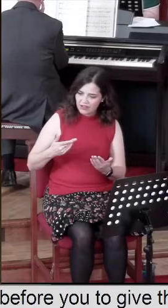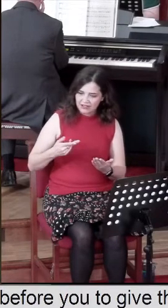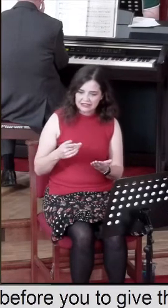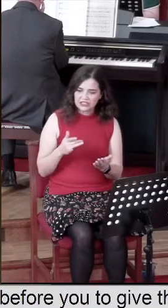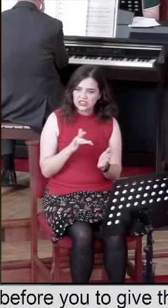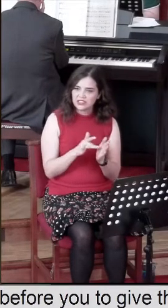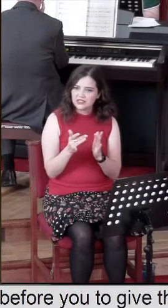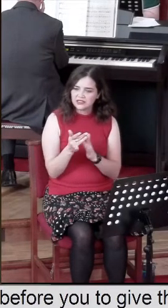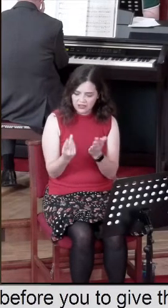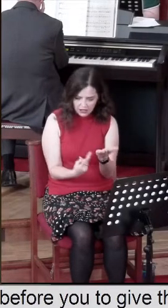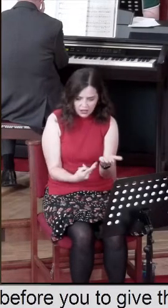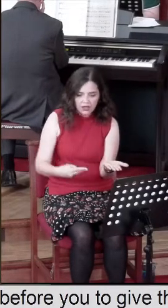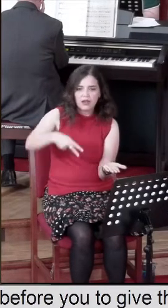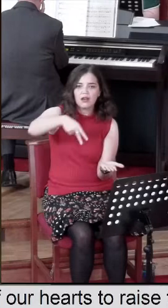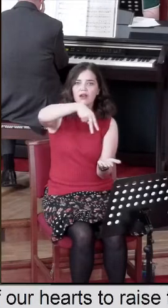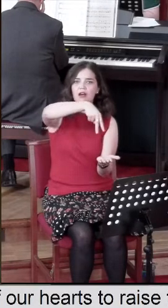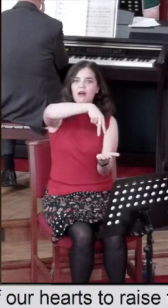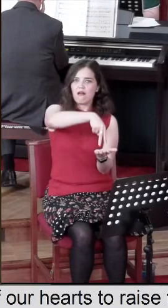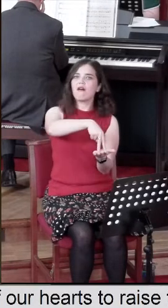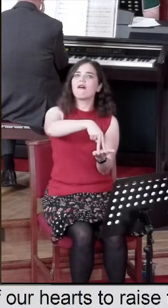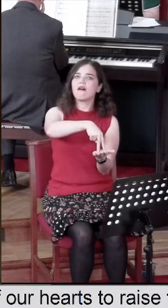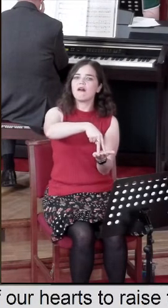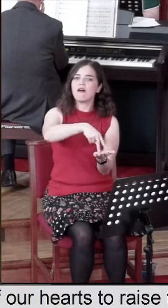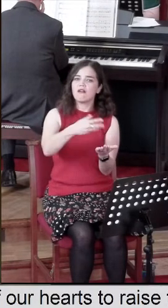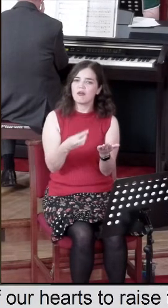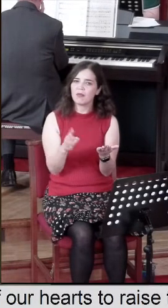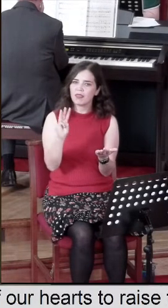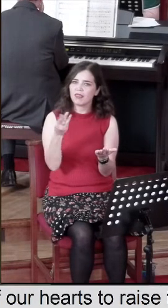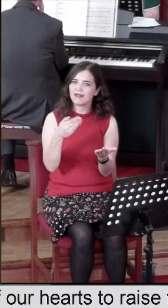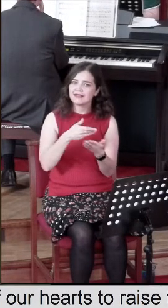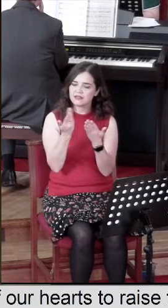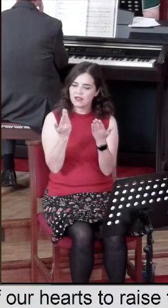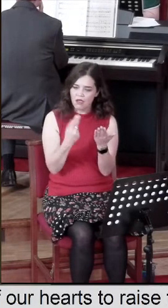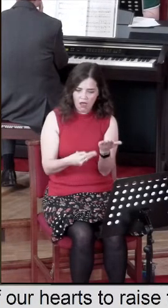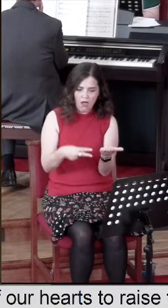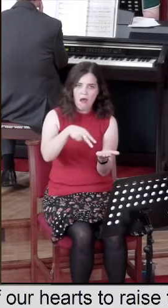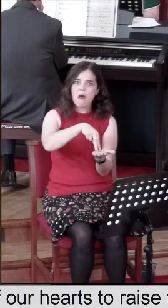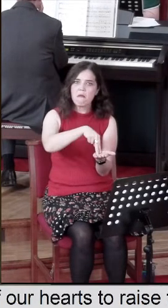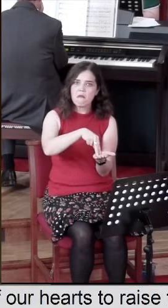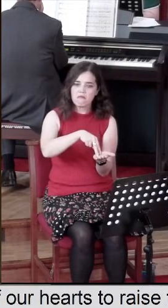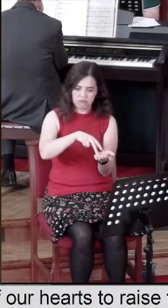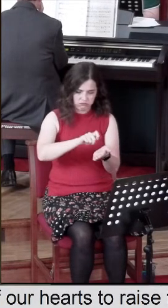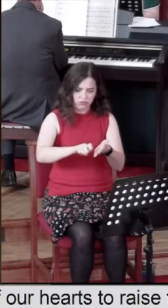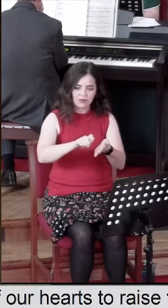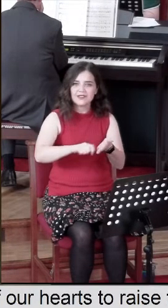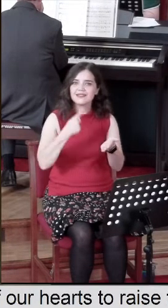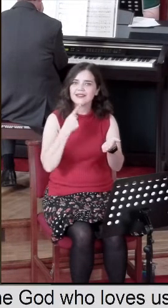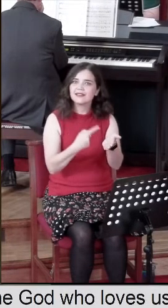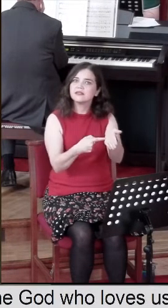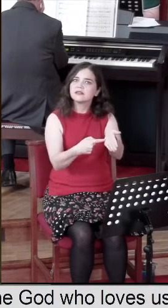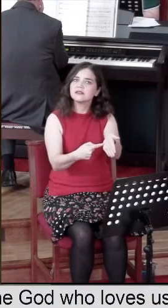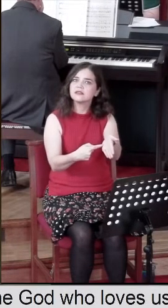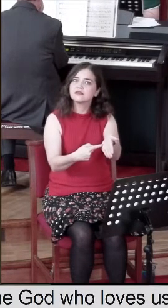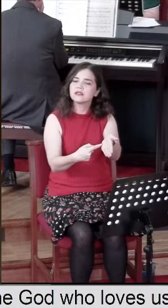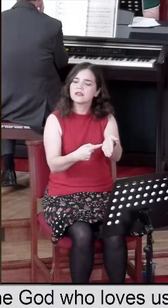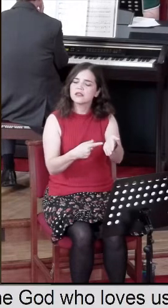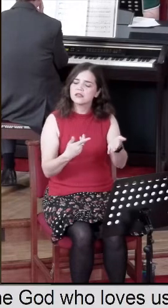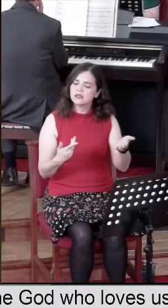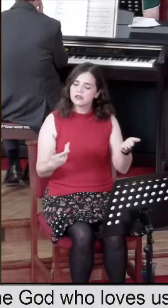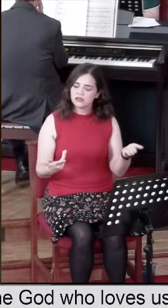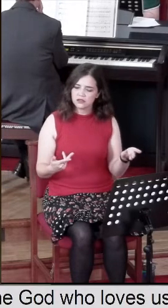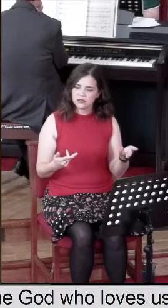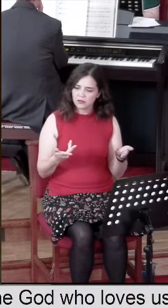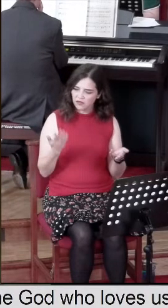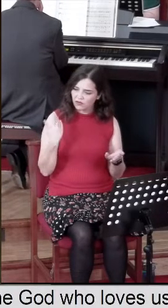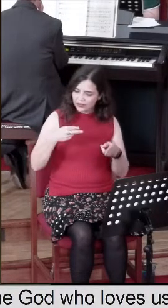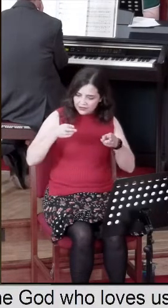dead on the third day, according to the scriptures. And we thank you that the one who died for us is the one